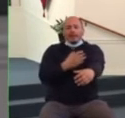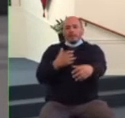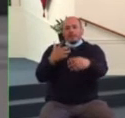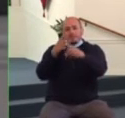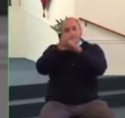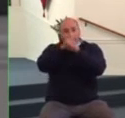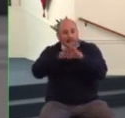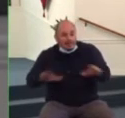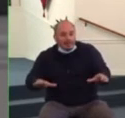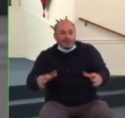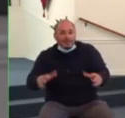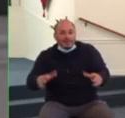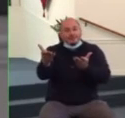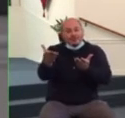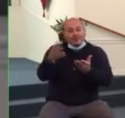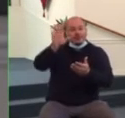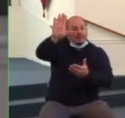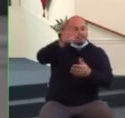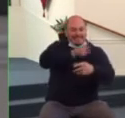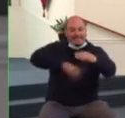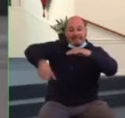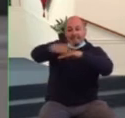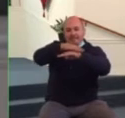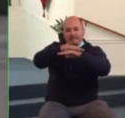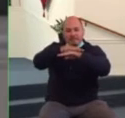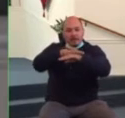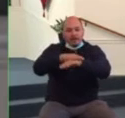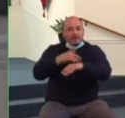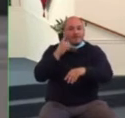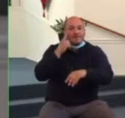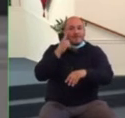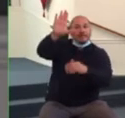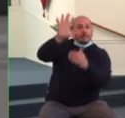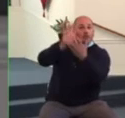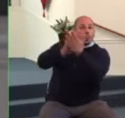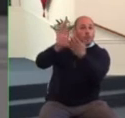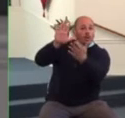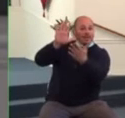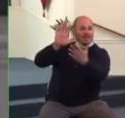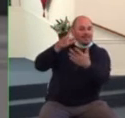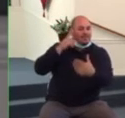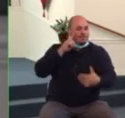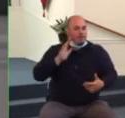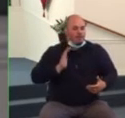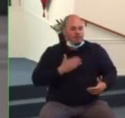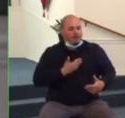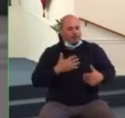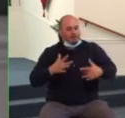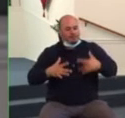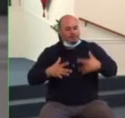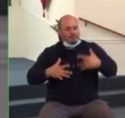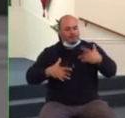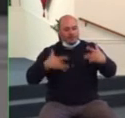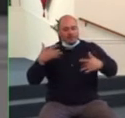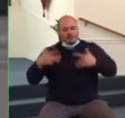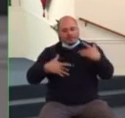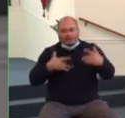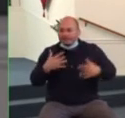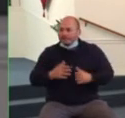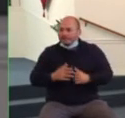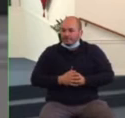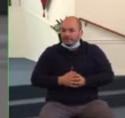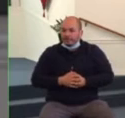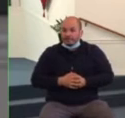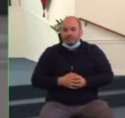joy. So as we wait for that day when Jesus will come again in glory, may the Lord help us this